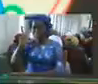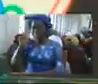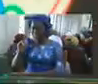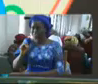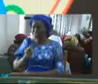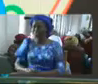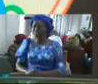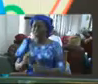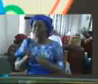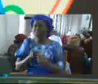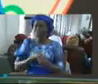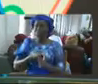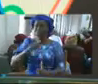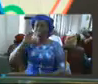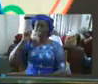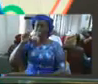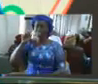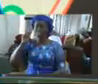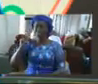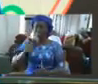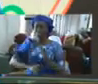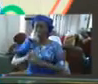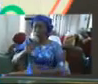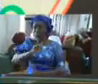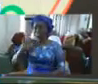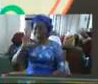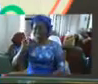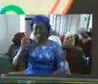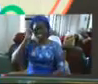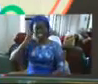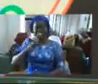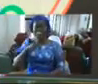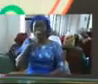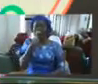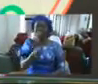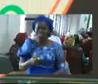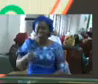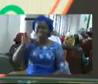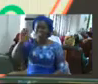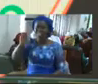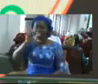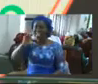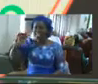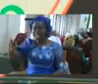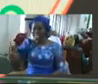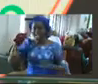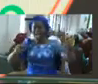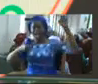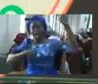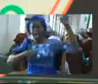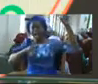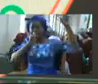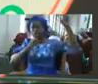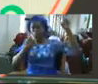30. 1 Samuel chapter 2, verse 30. He said to Eli, I am the one who said you and